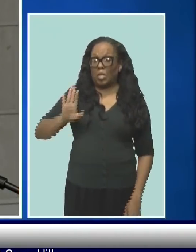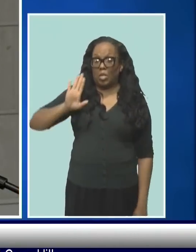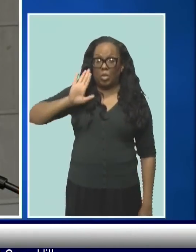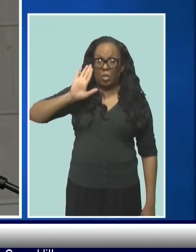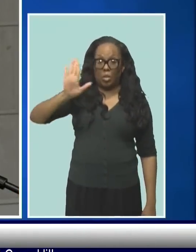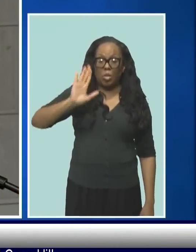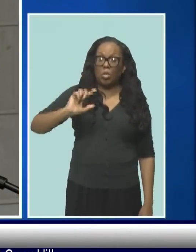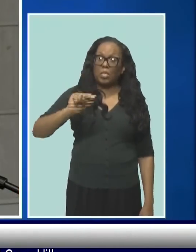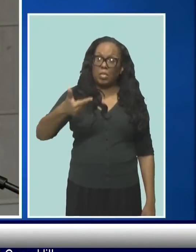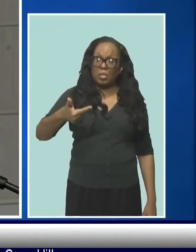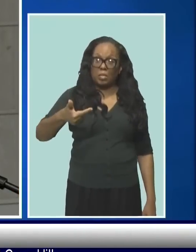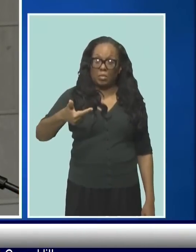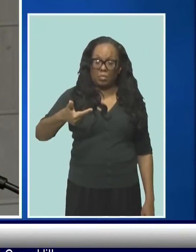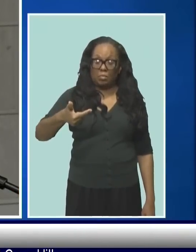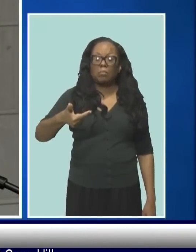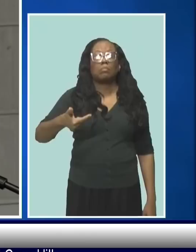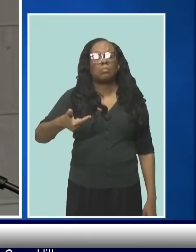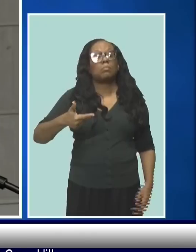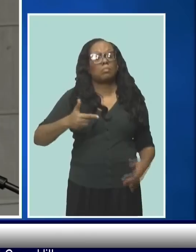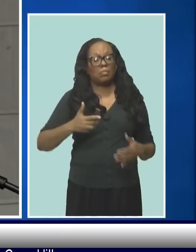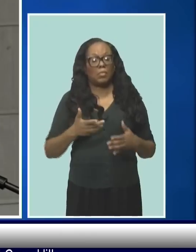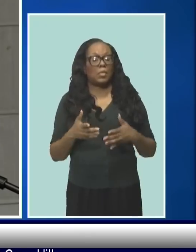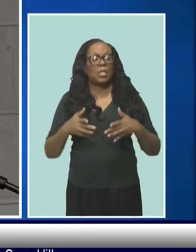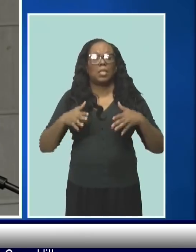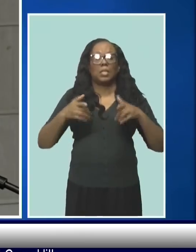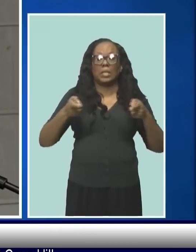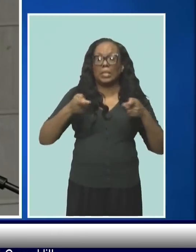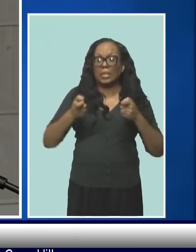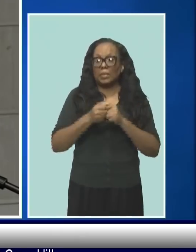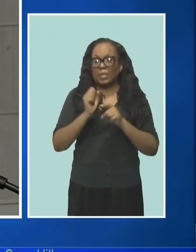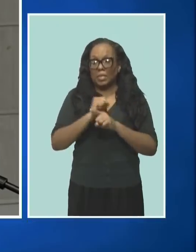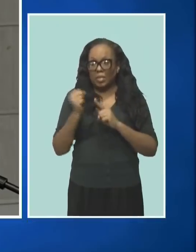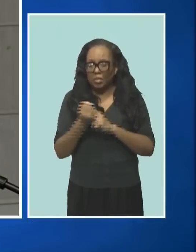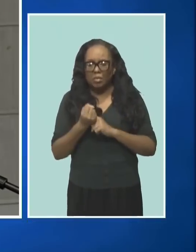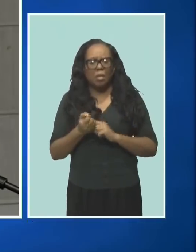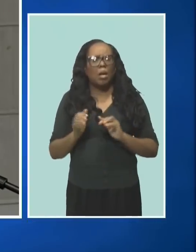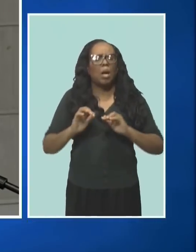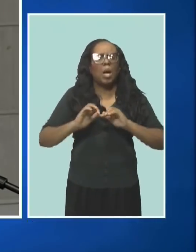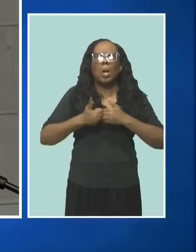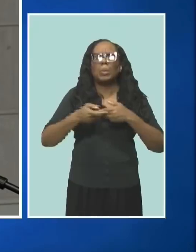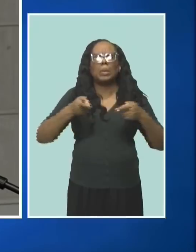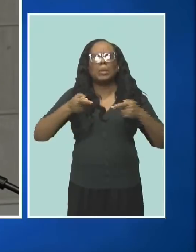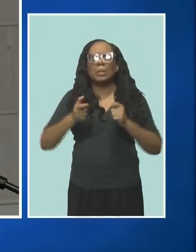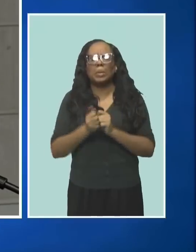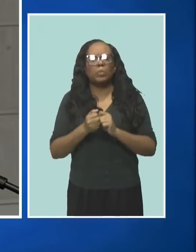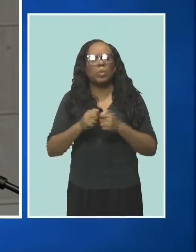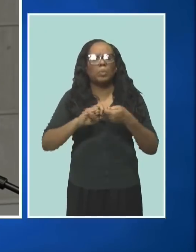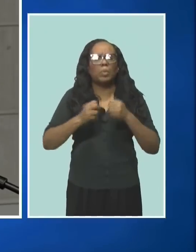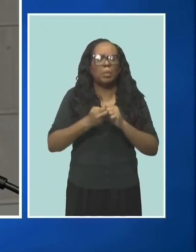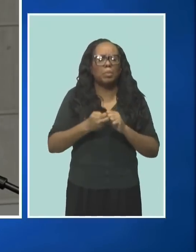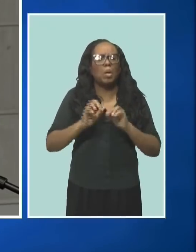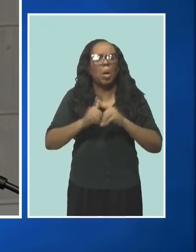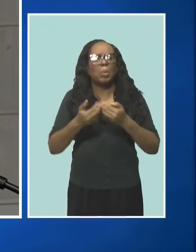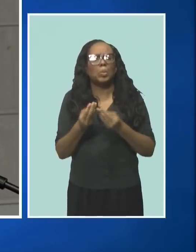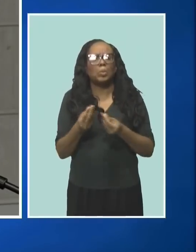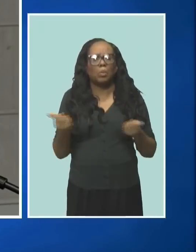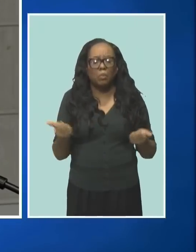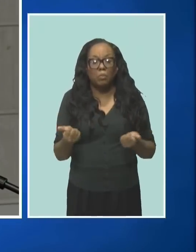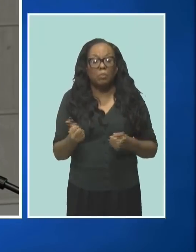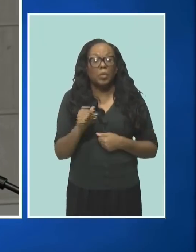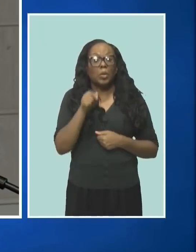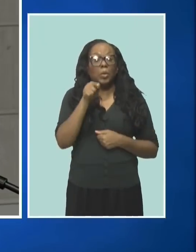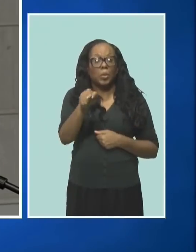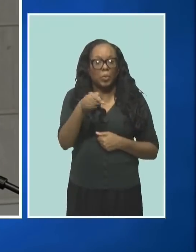by understanding and addressing the big issues of the day in your field of study. You have the potential to